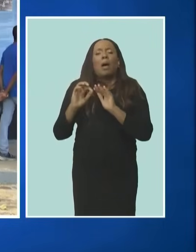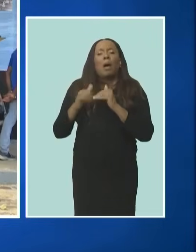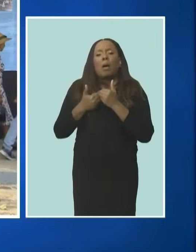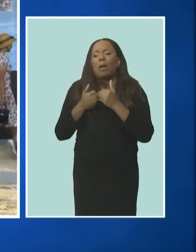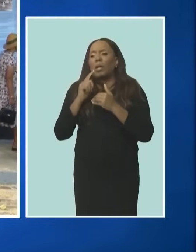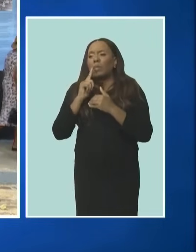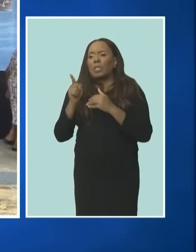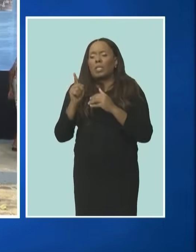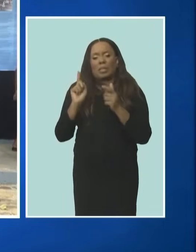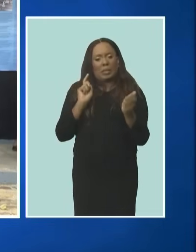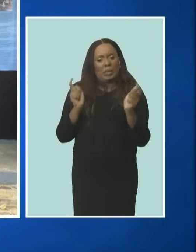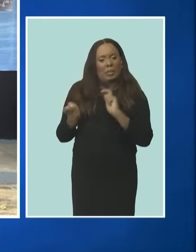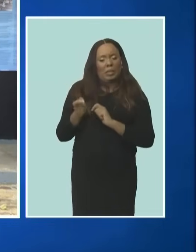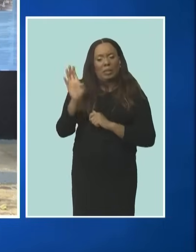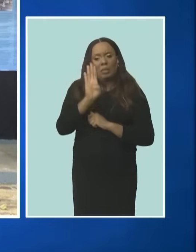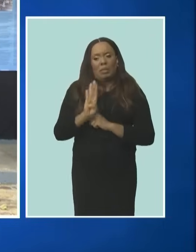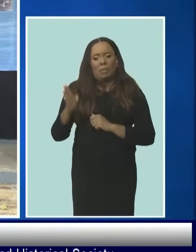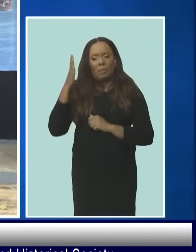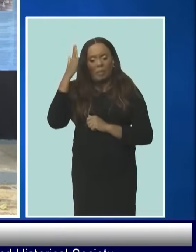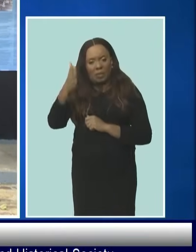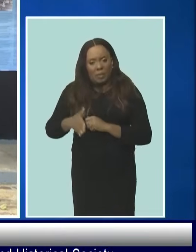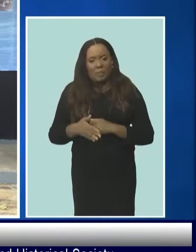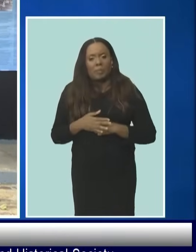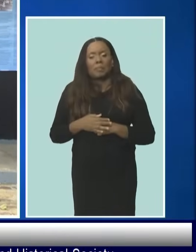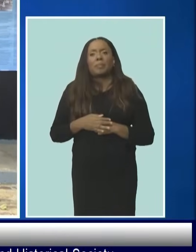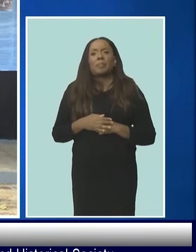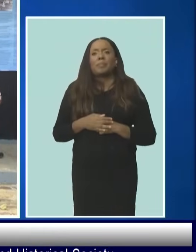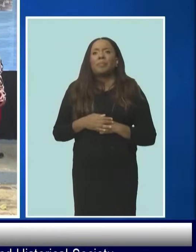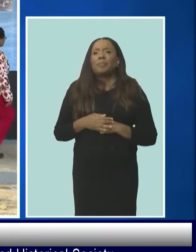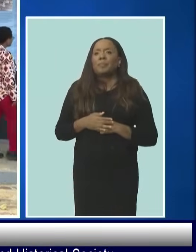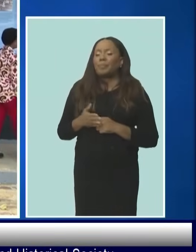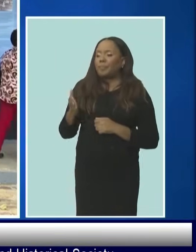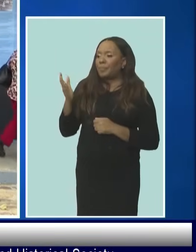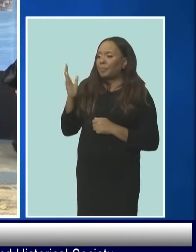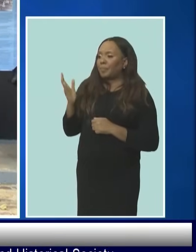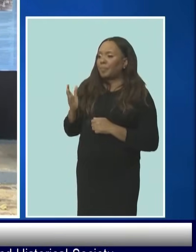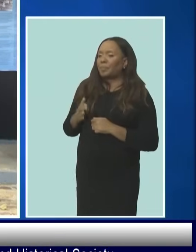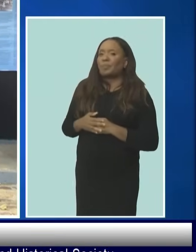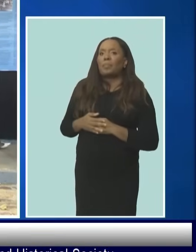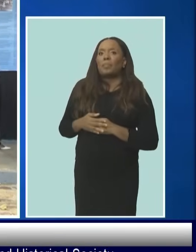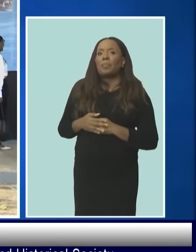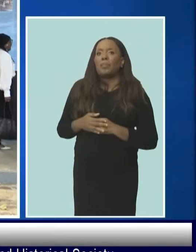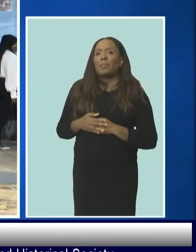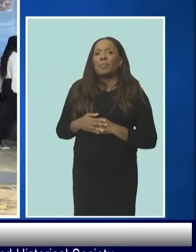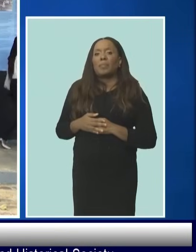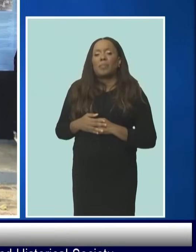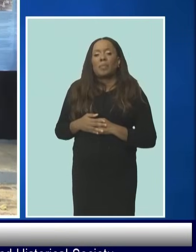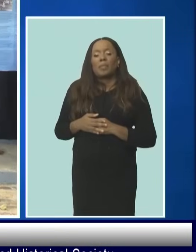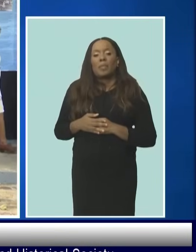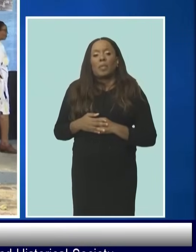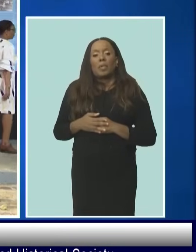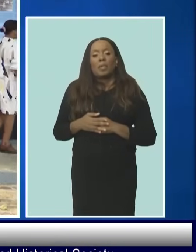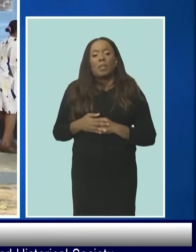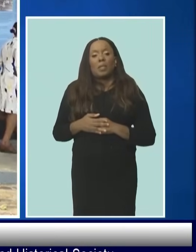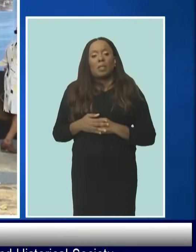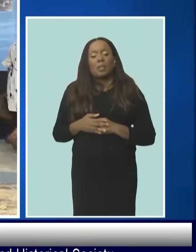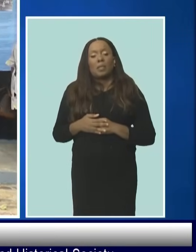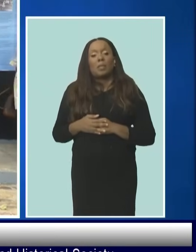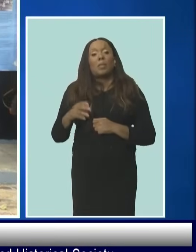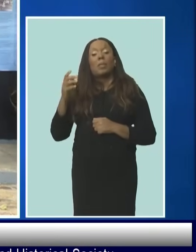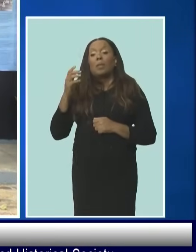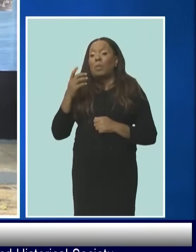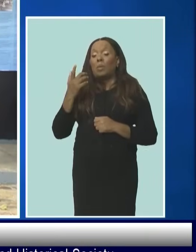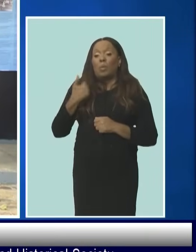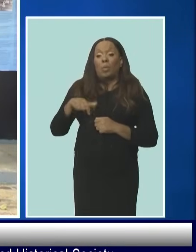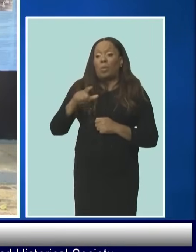Barbados' future. After the hurricane, because it was very, very apparent how vulnerable we had been at the hurricane's